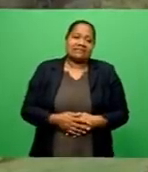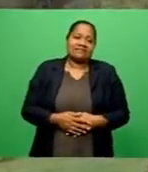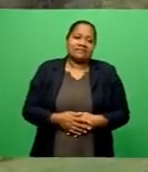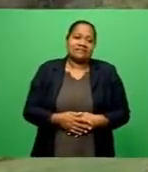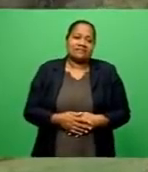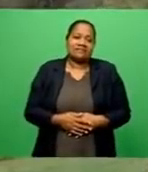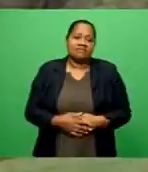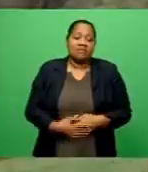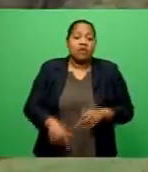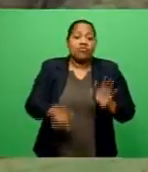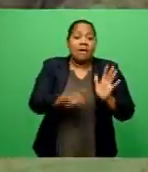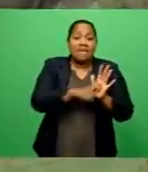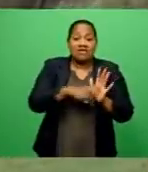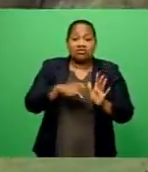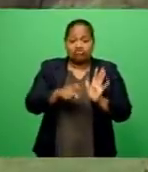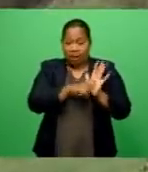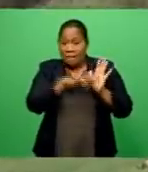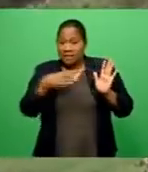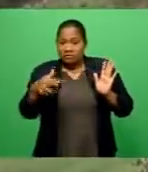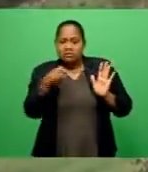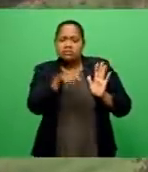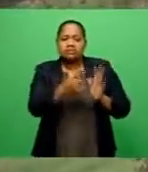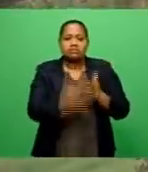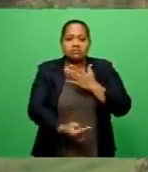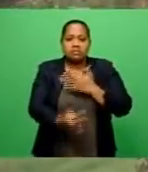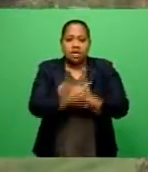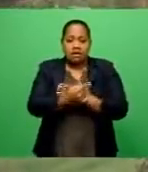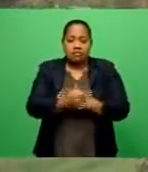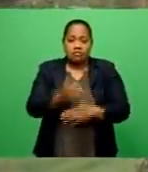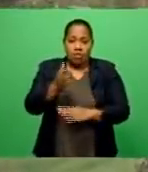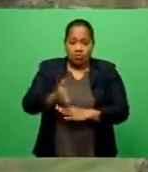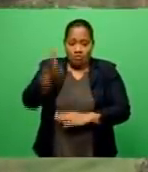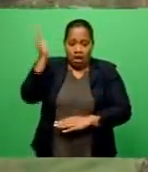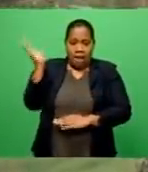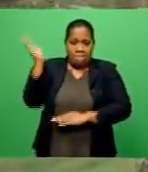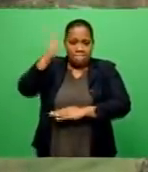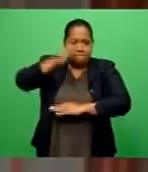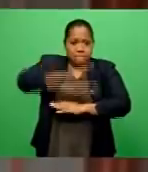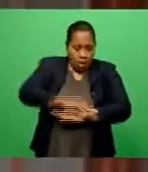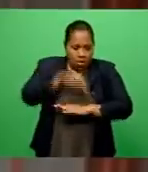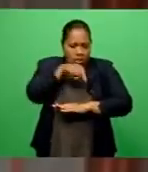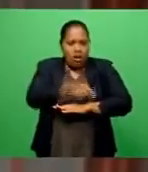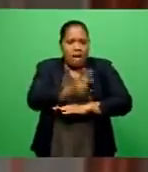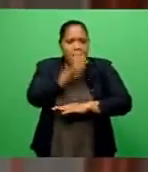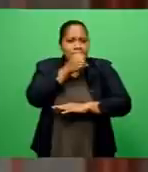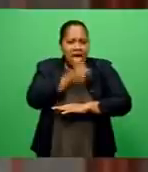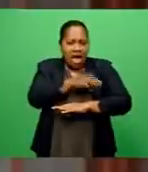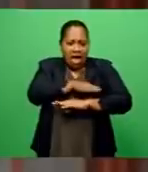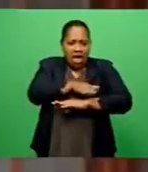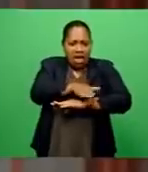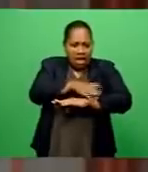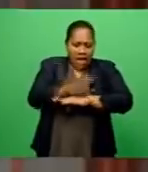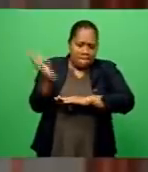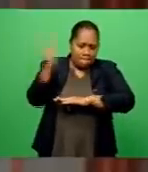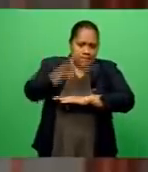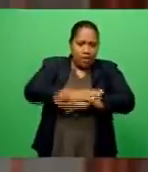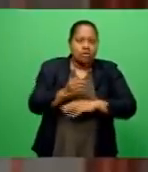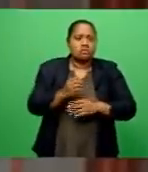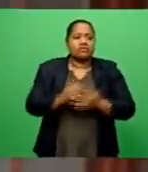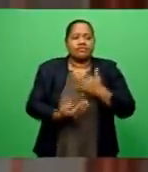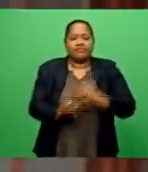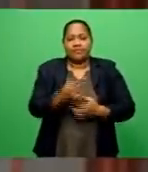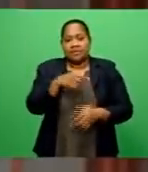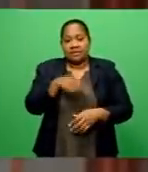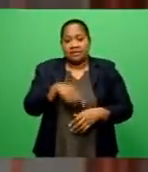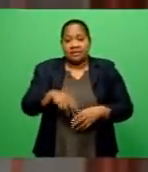Ramesh Chand was crushed underneath a wall while his elder son suffered injuries. Speaking to FBC News, Chand's wife recalled how